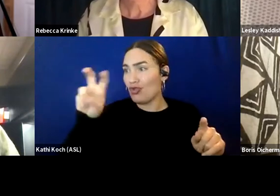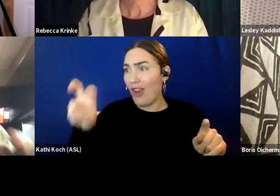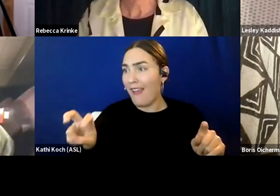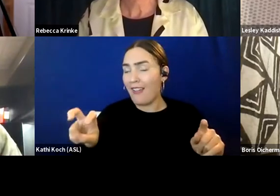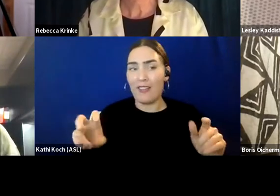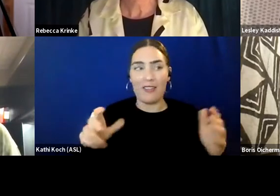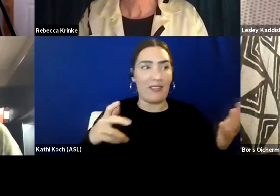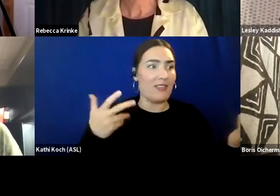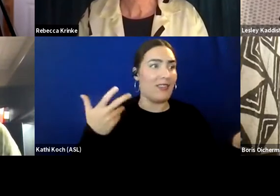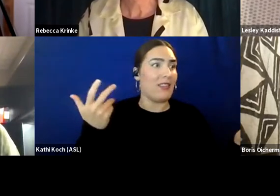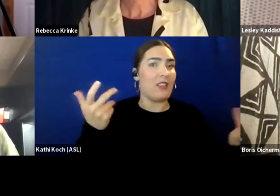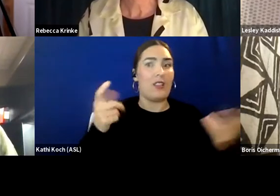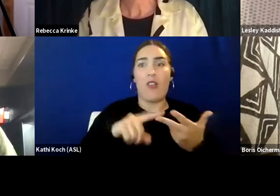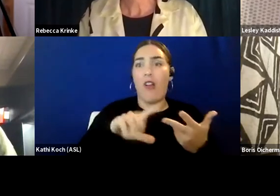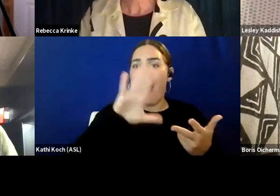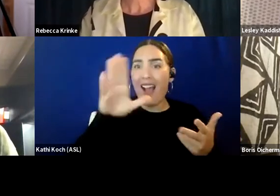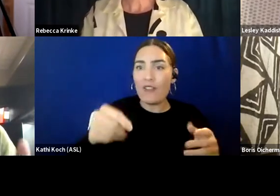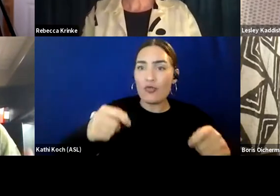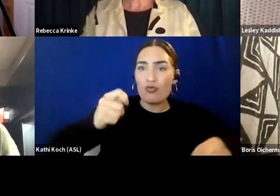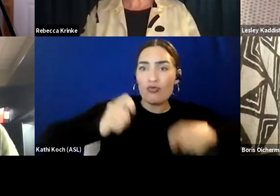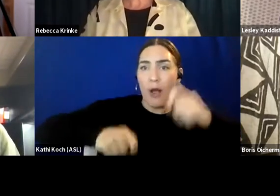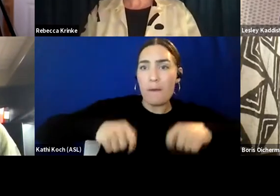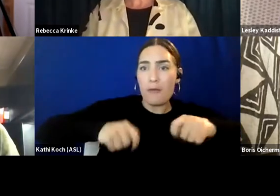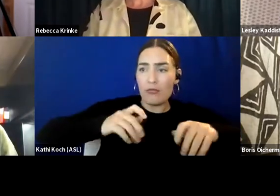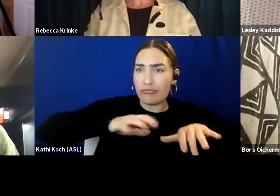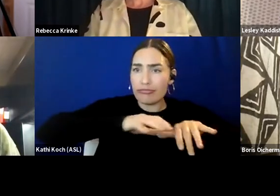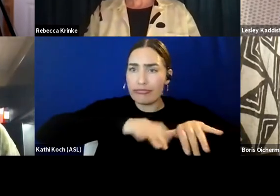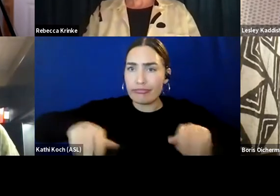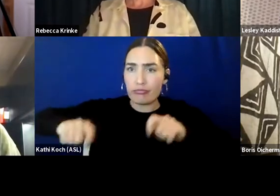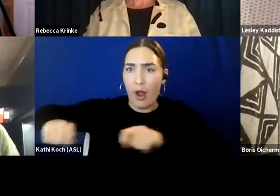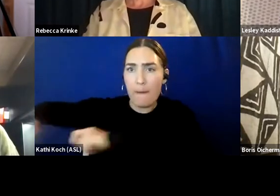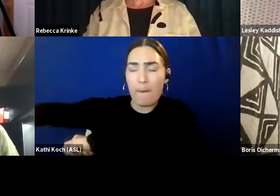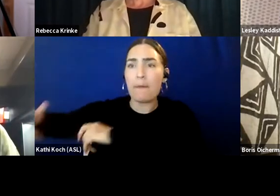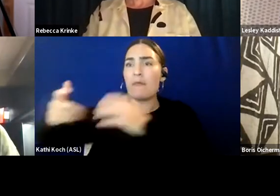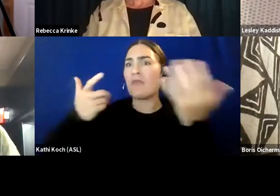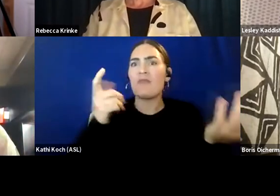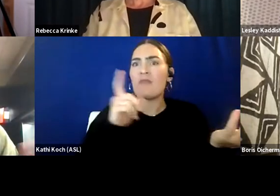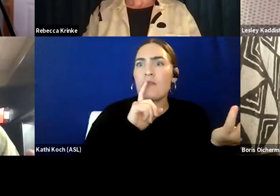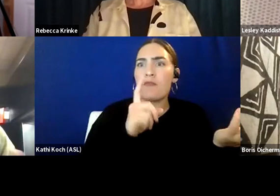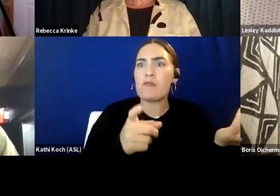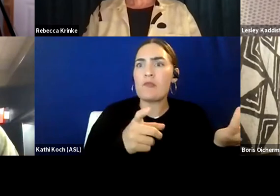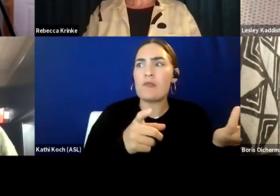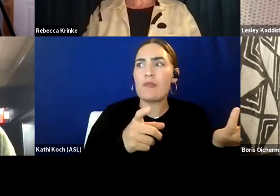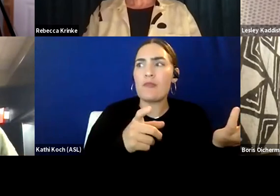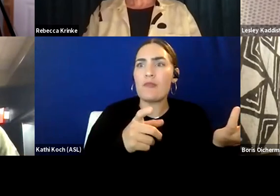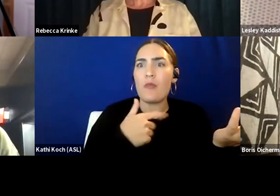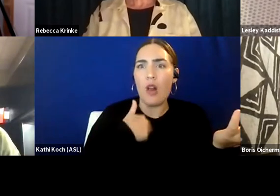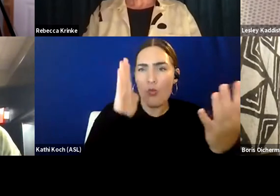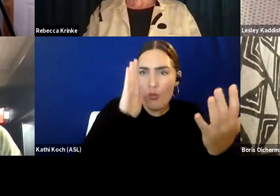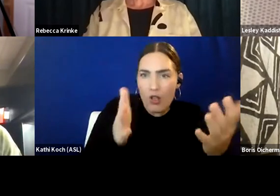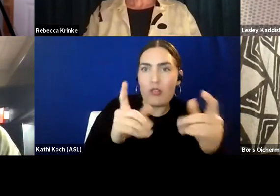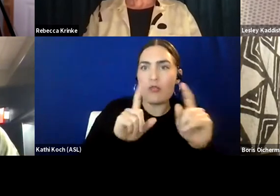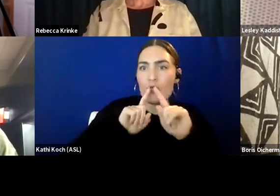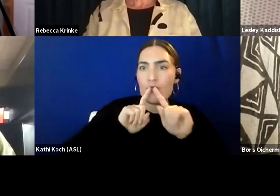or an African drum ensemble, you know, I will respond to each one of